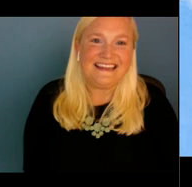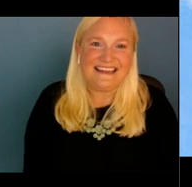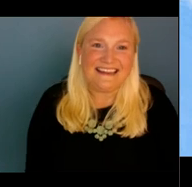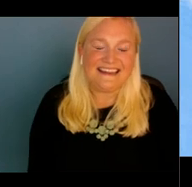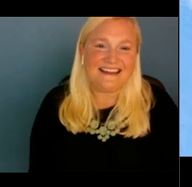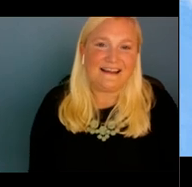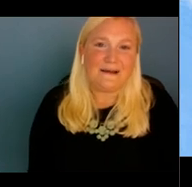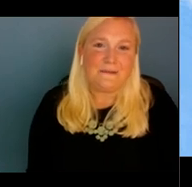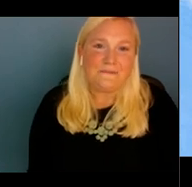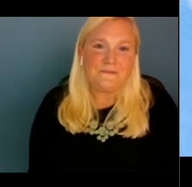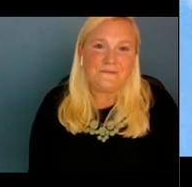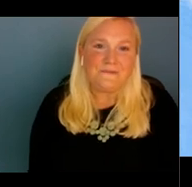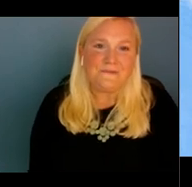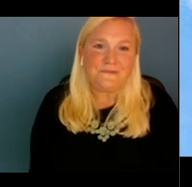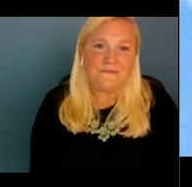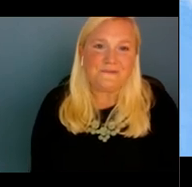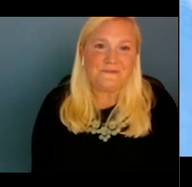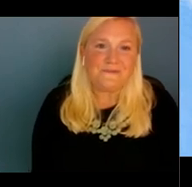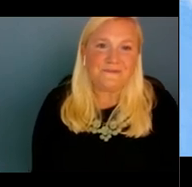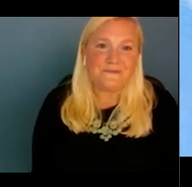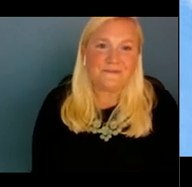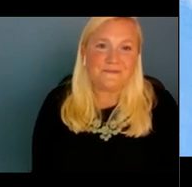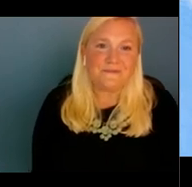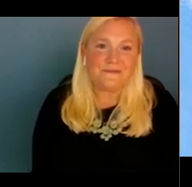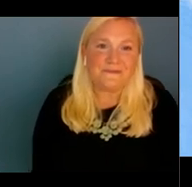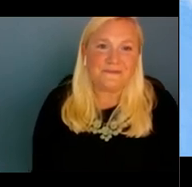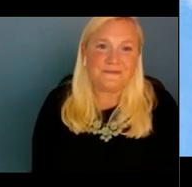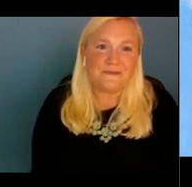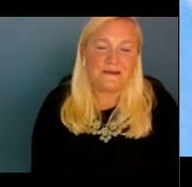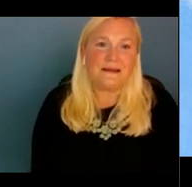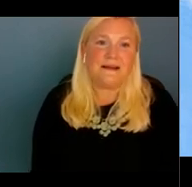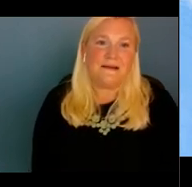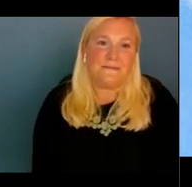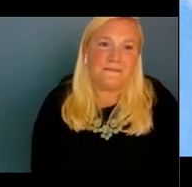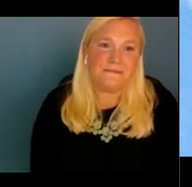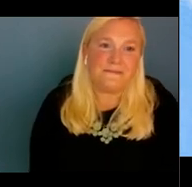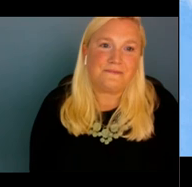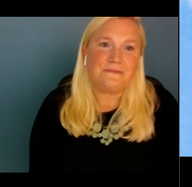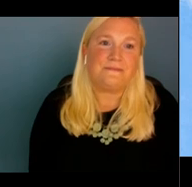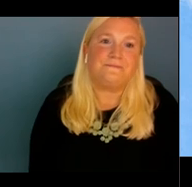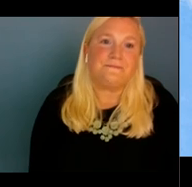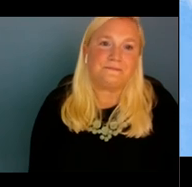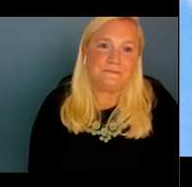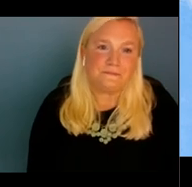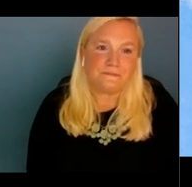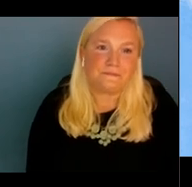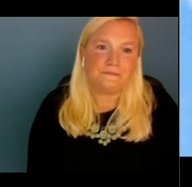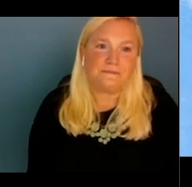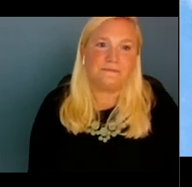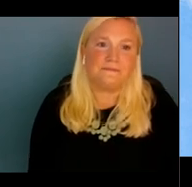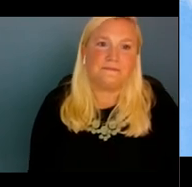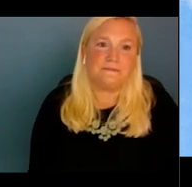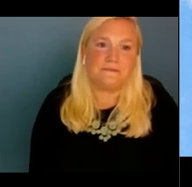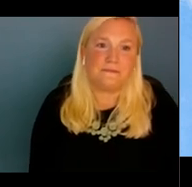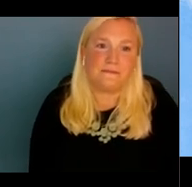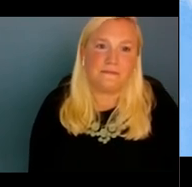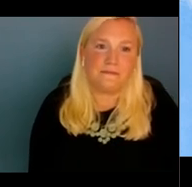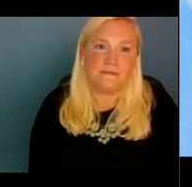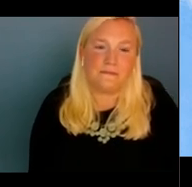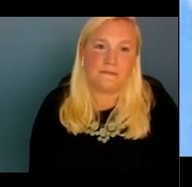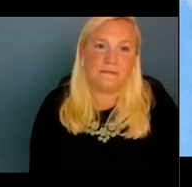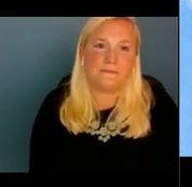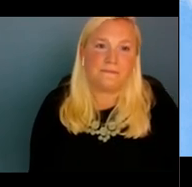sharing your perspectives and experiences. Our time's almost up, and I'd like to just have you touch on